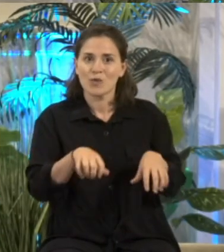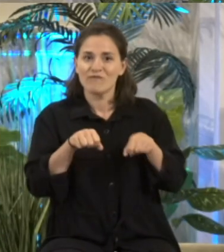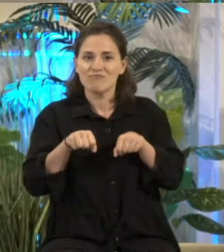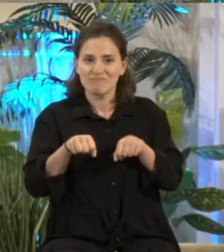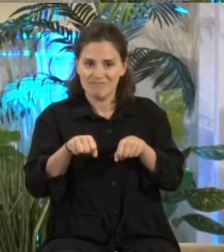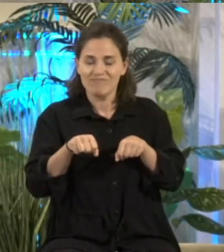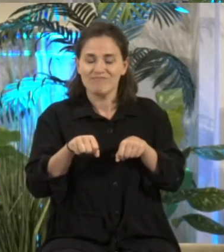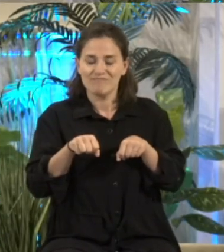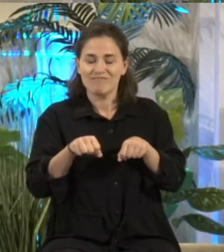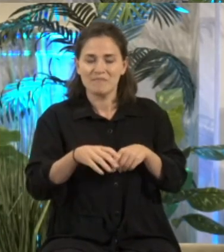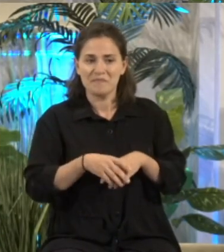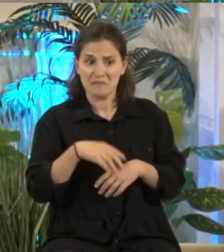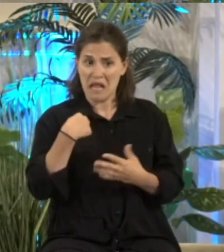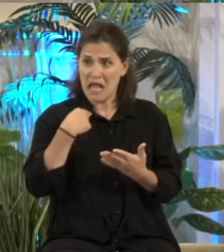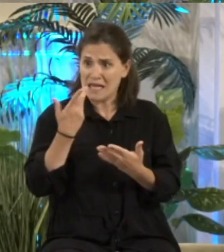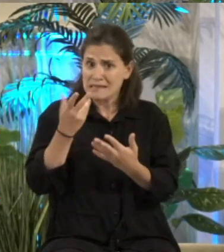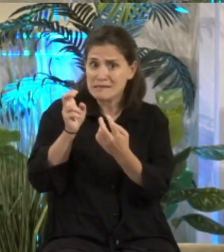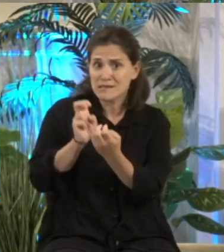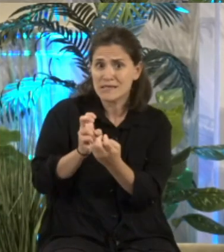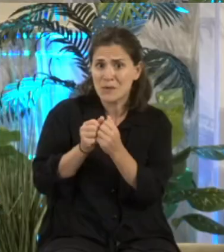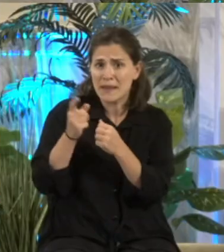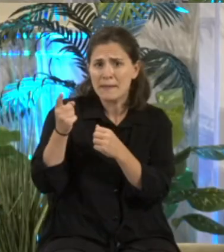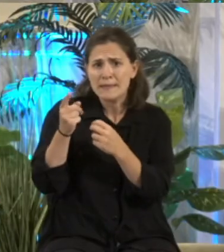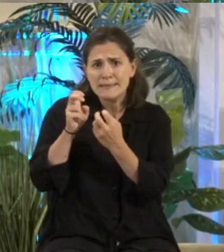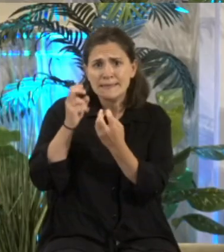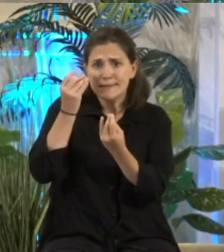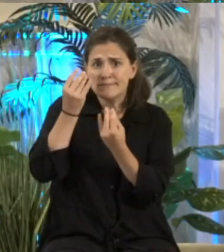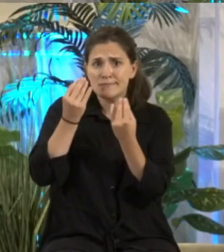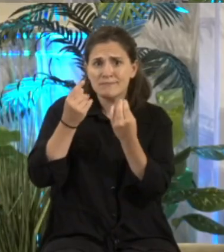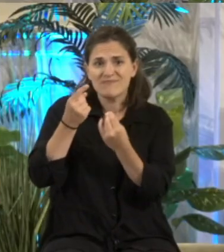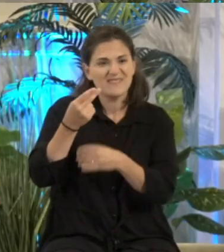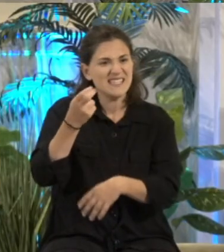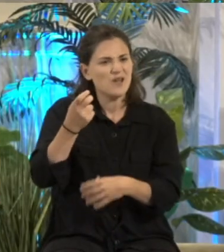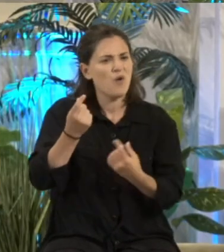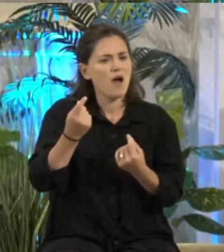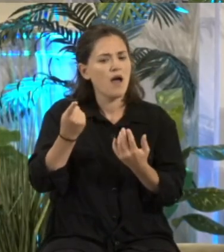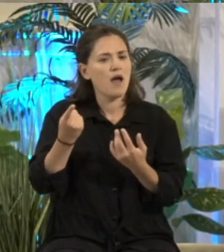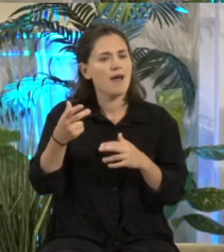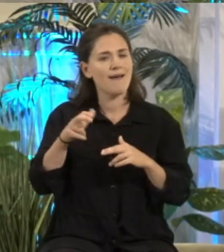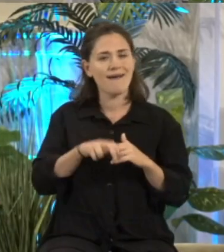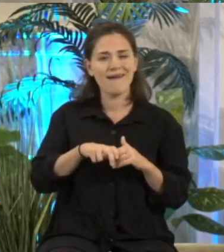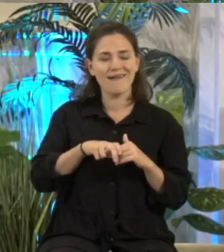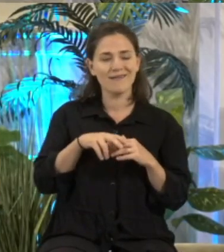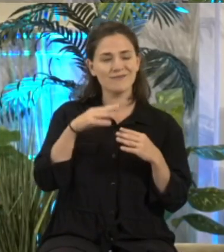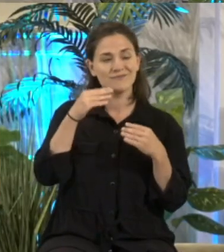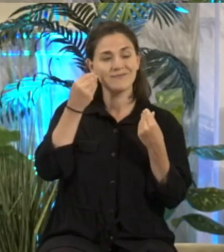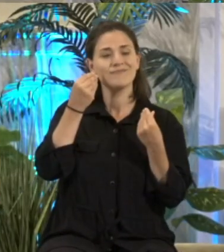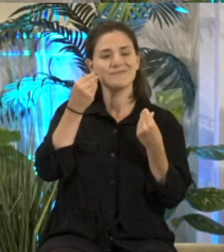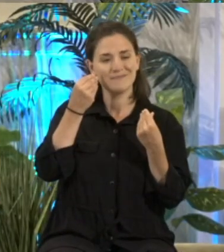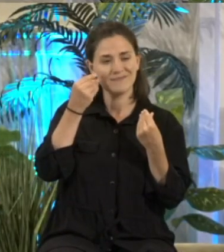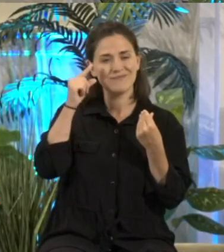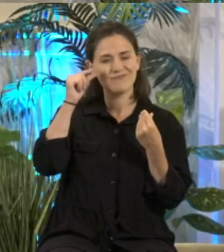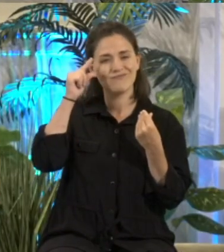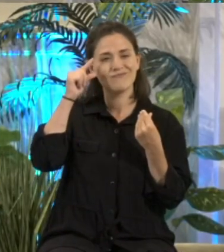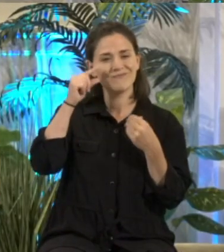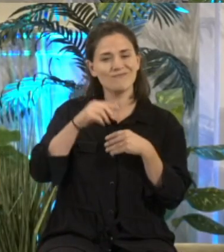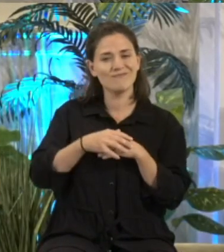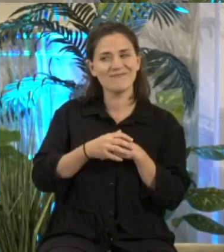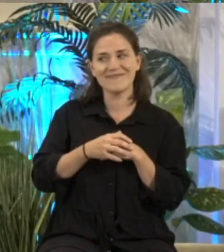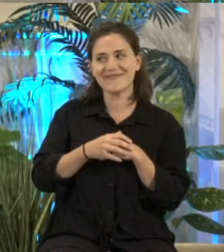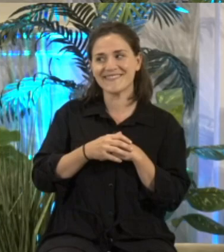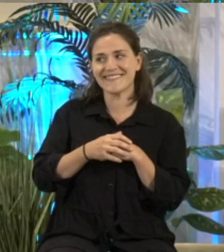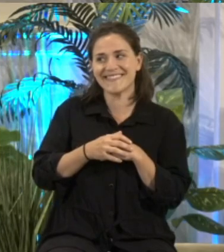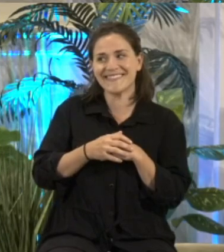I consulted him, and he sat down at the piano, and he smiled with that smile that